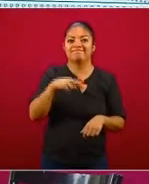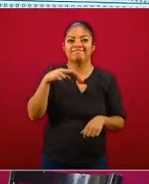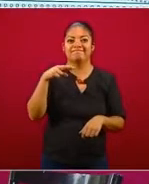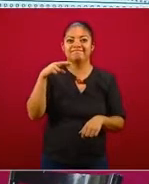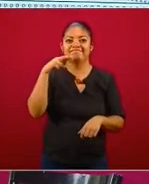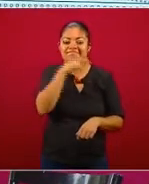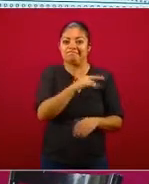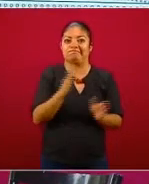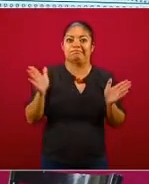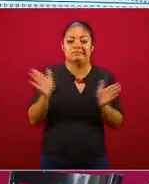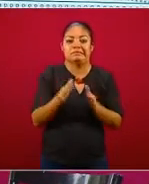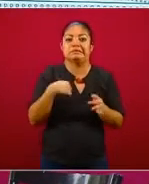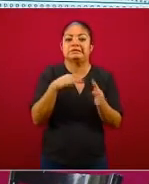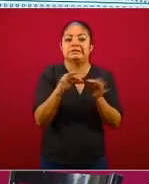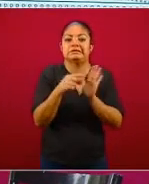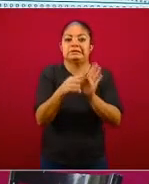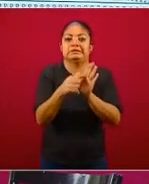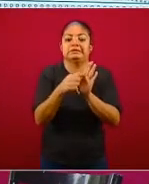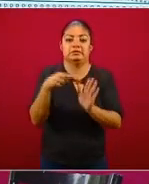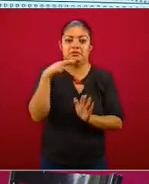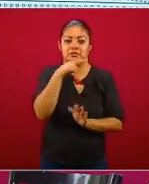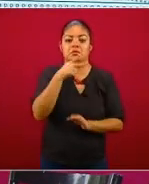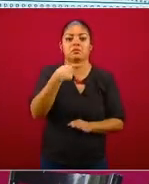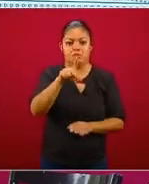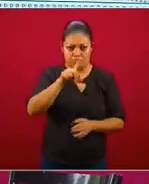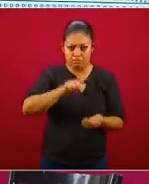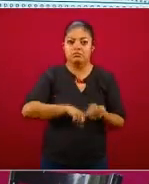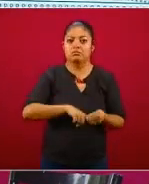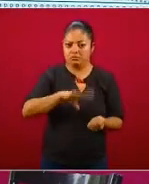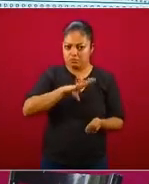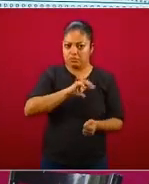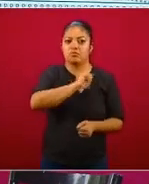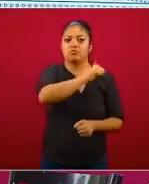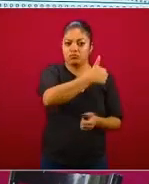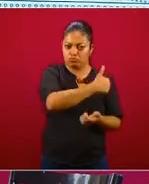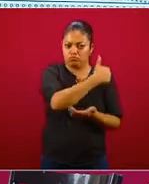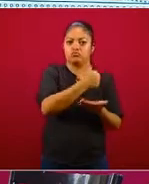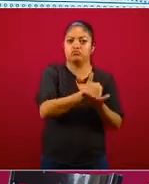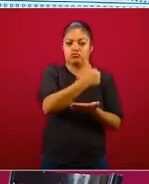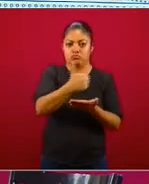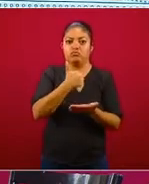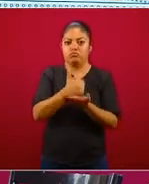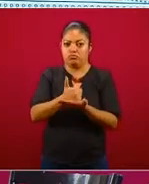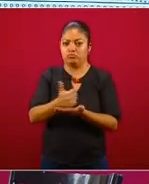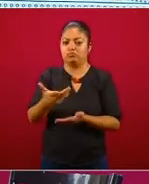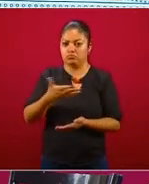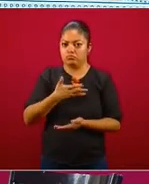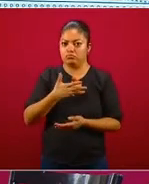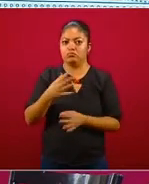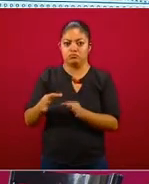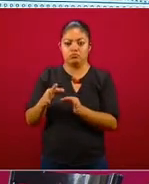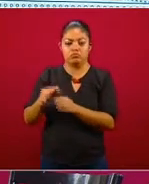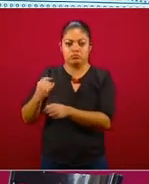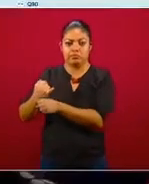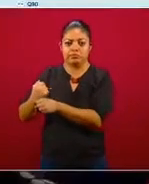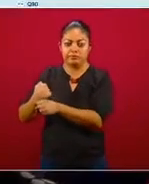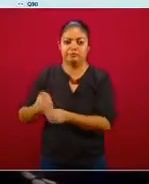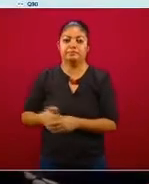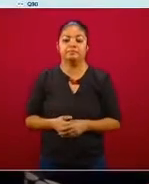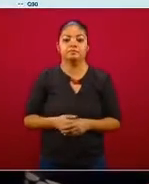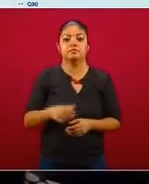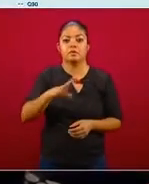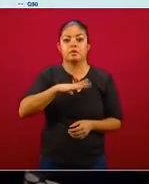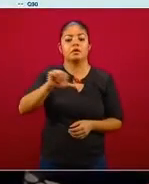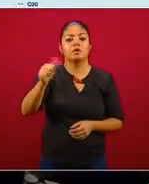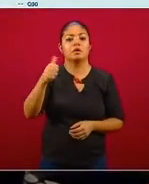más are representativas. expert Pero estas predicciones las tenemos mathematicians, para and they're varias helping otras us ciudades de create interés. predictions for different Aquí cities vemos and areas. Acapulco, Guerrero,